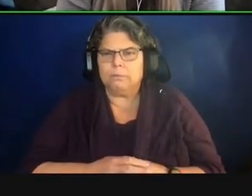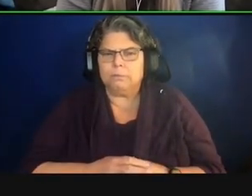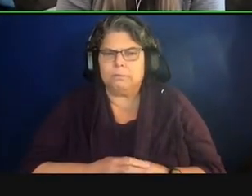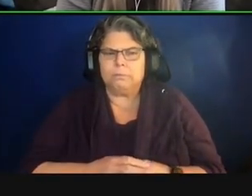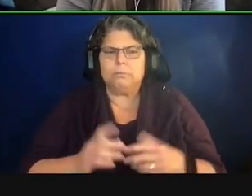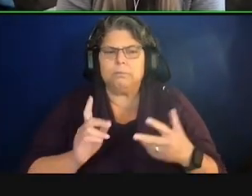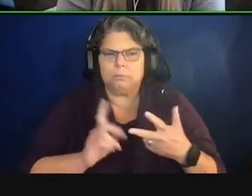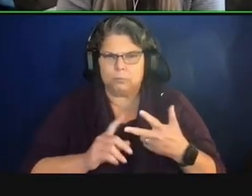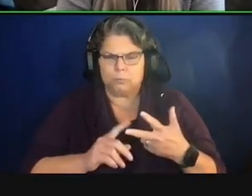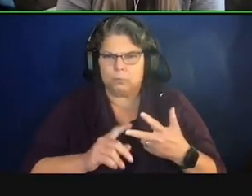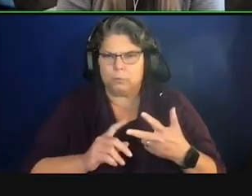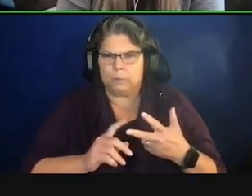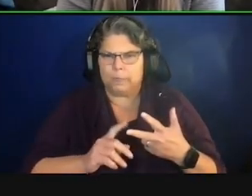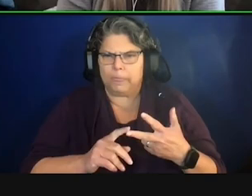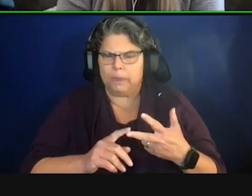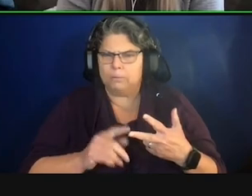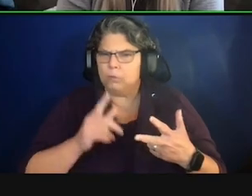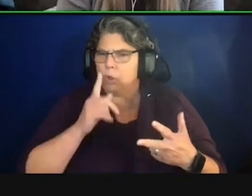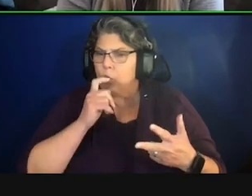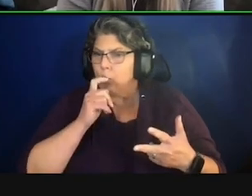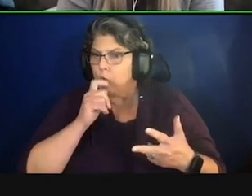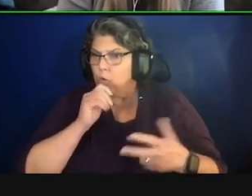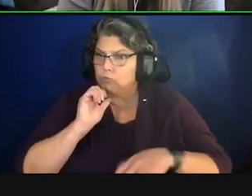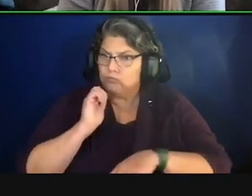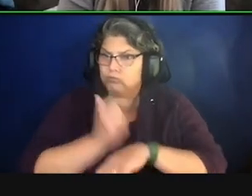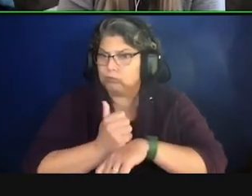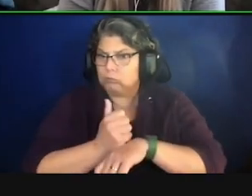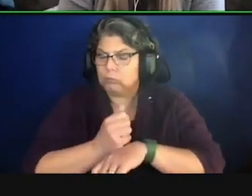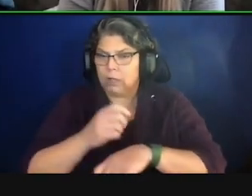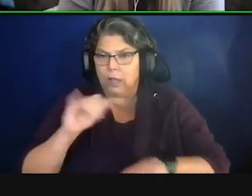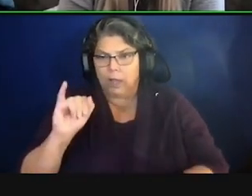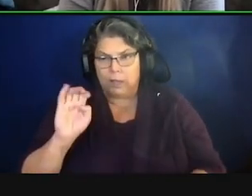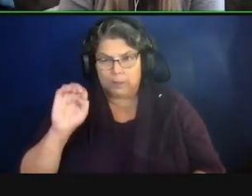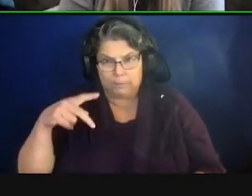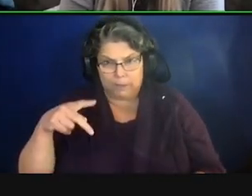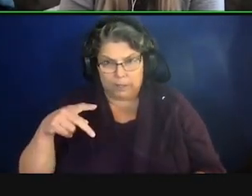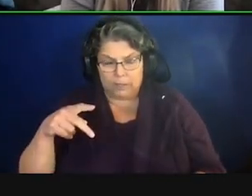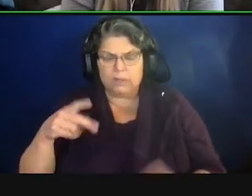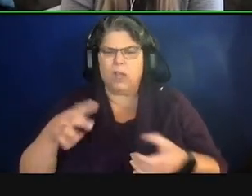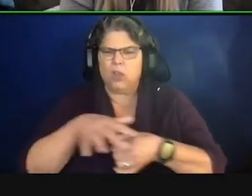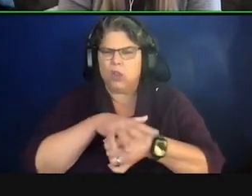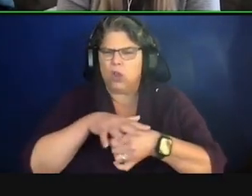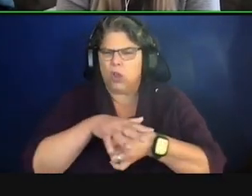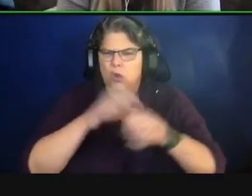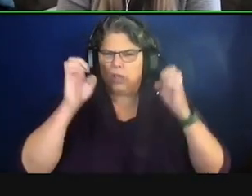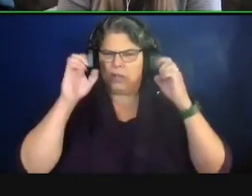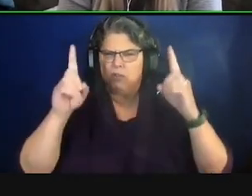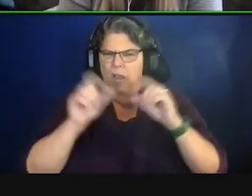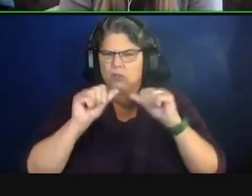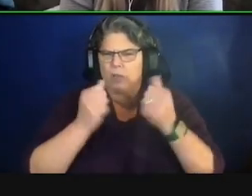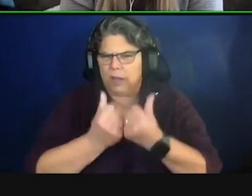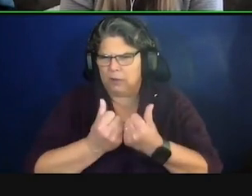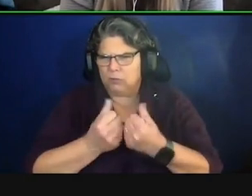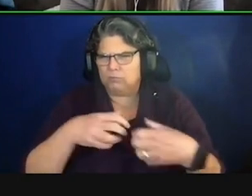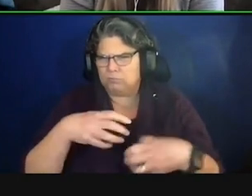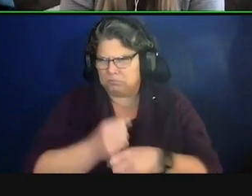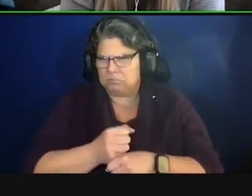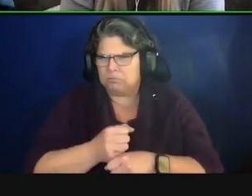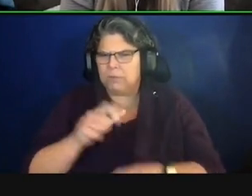We'll be talking about who implements the IEP. That's the local educational agency, or